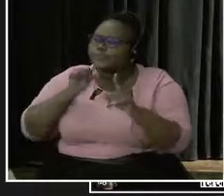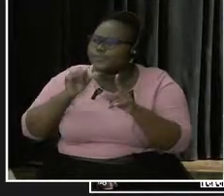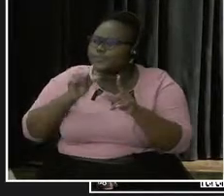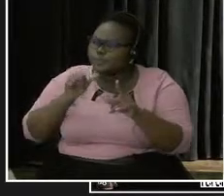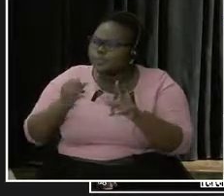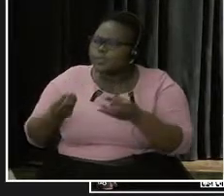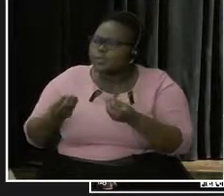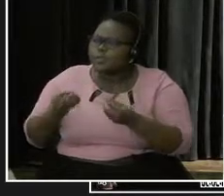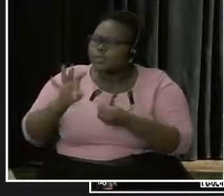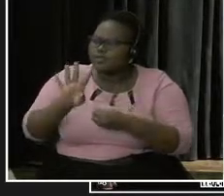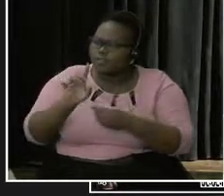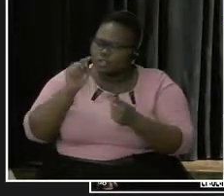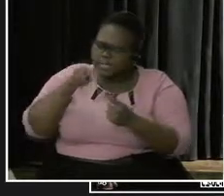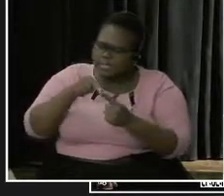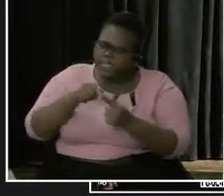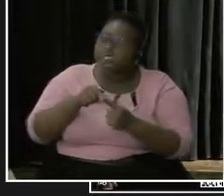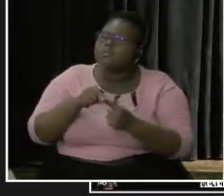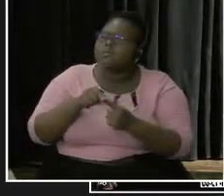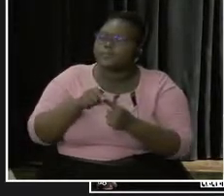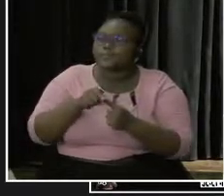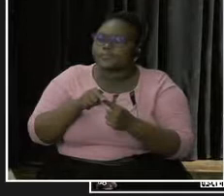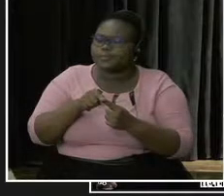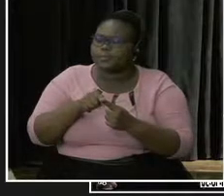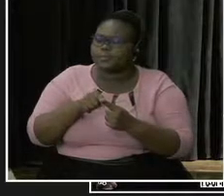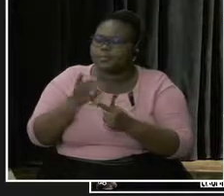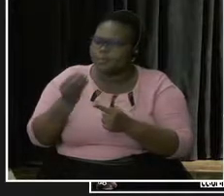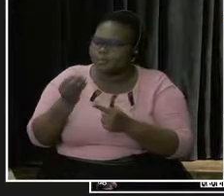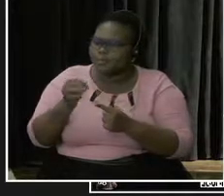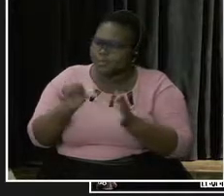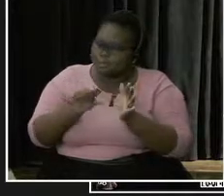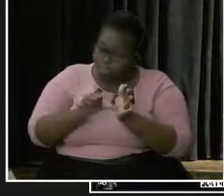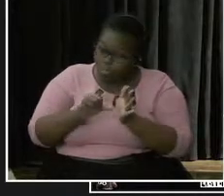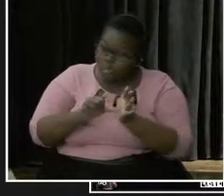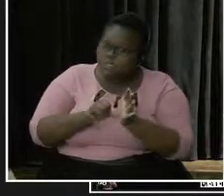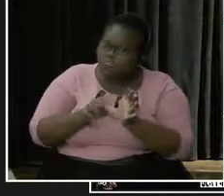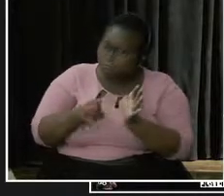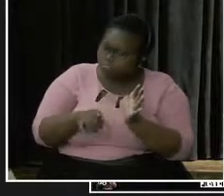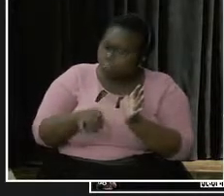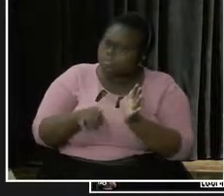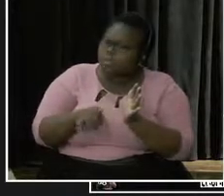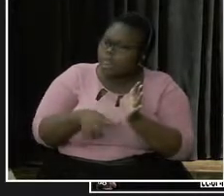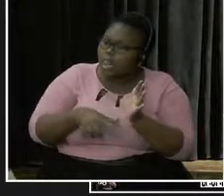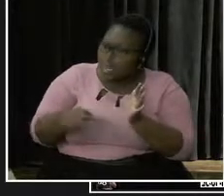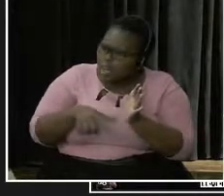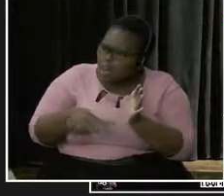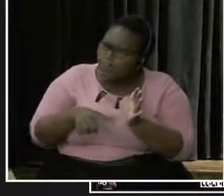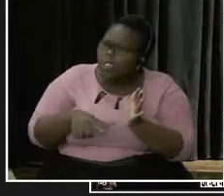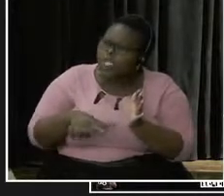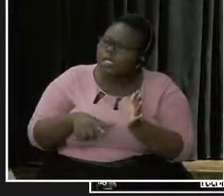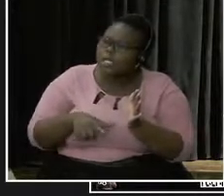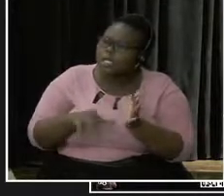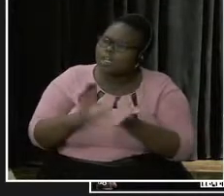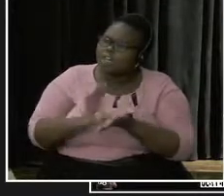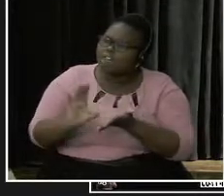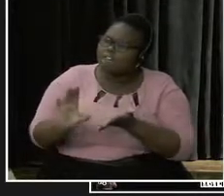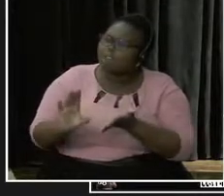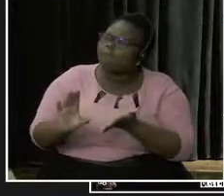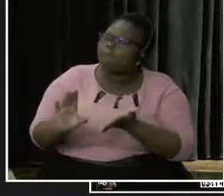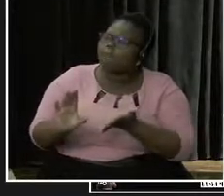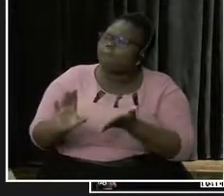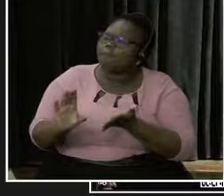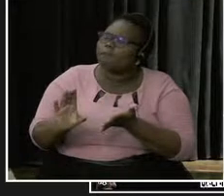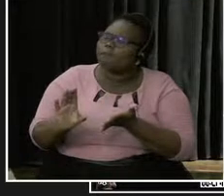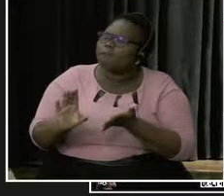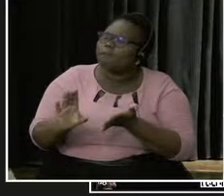number 4 specifically, there was an important item, local invest and